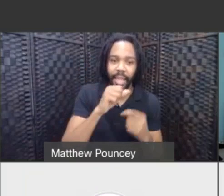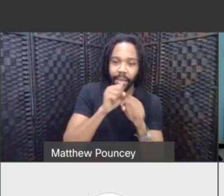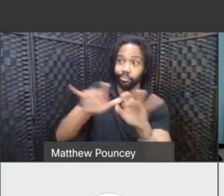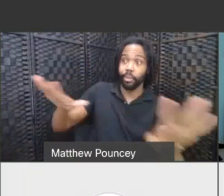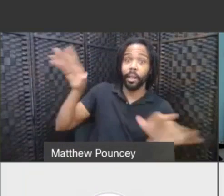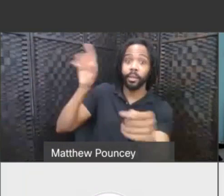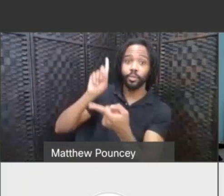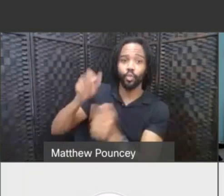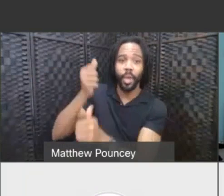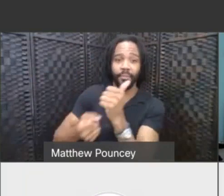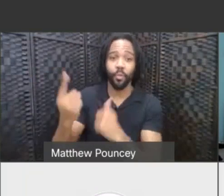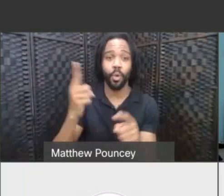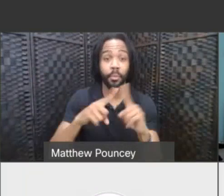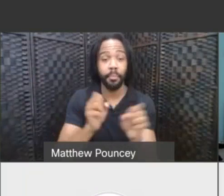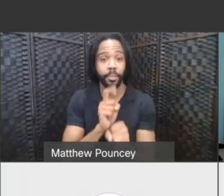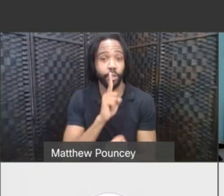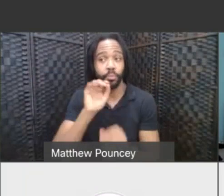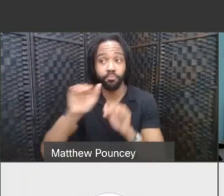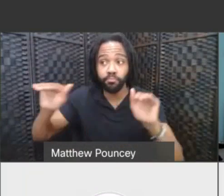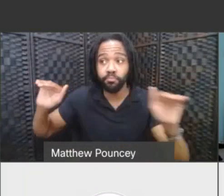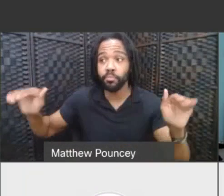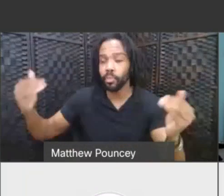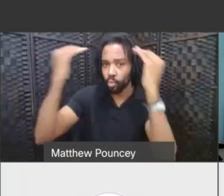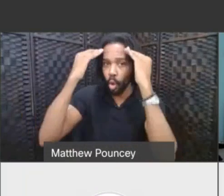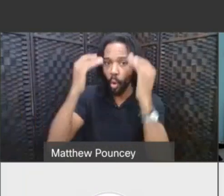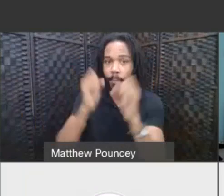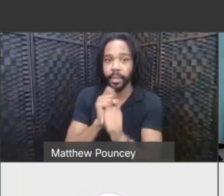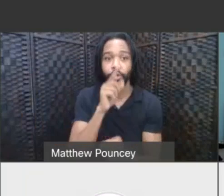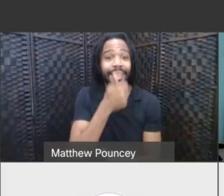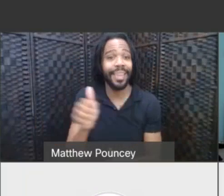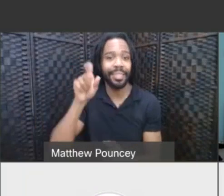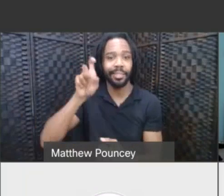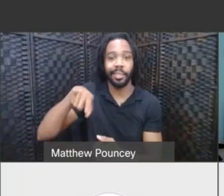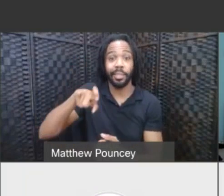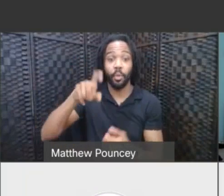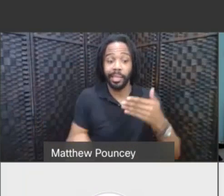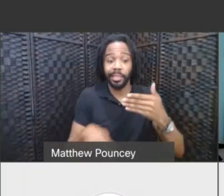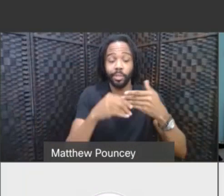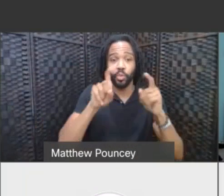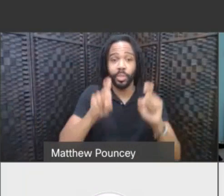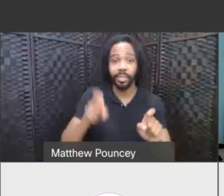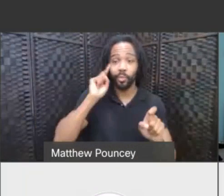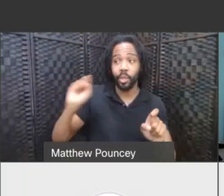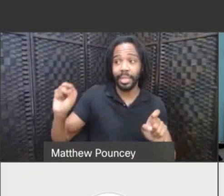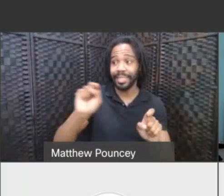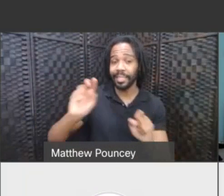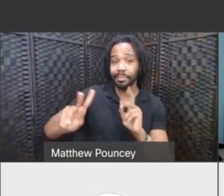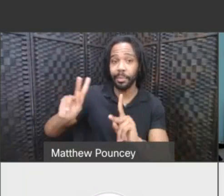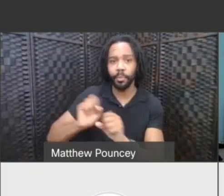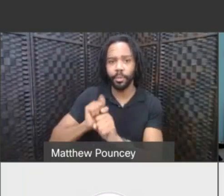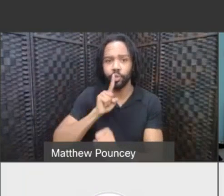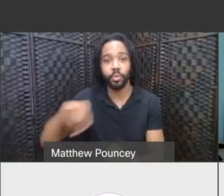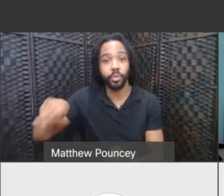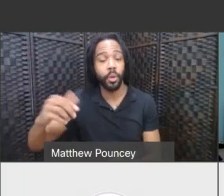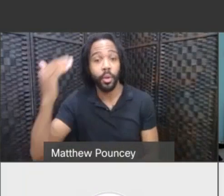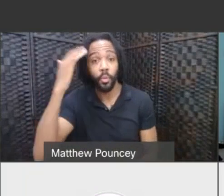that everyone be notified so that any necessary additional testing of people, so that people are aware they've had